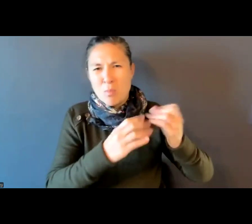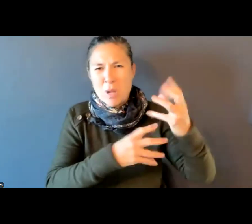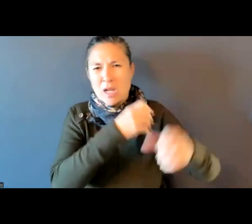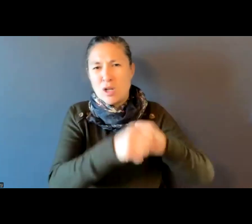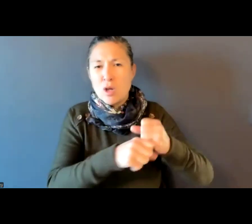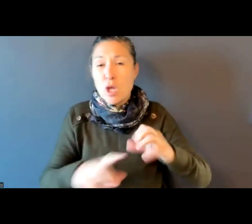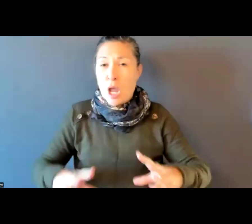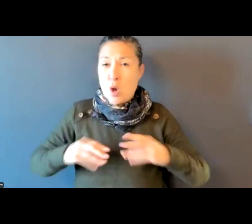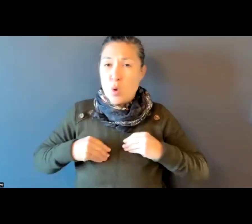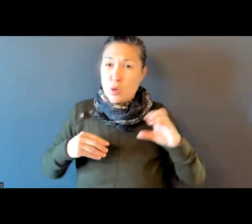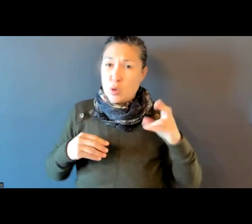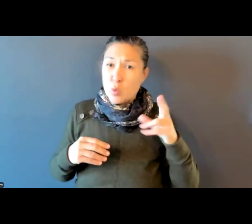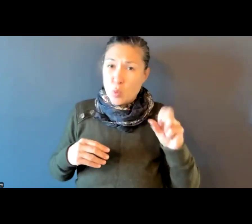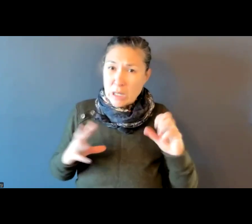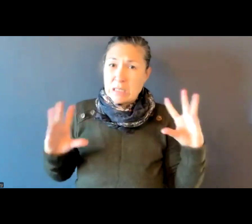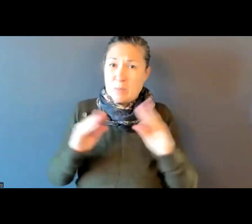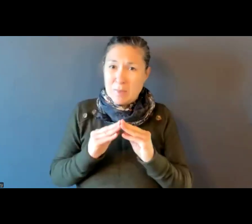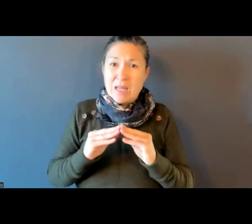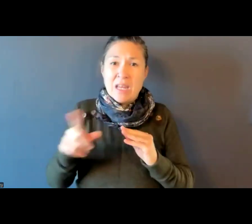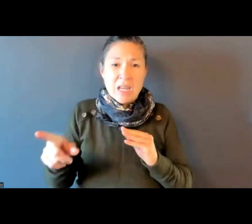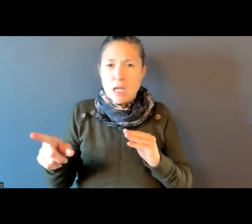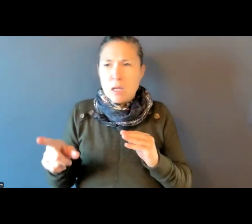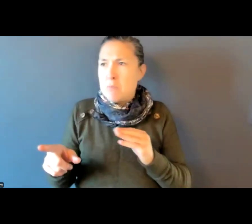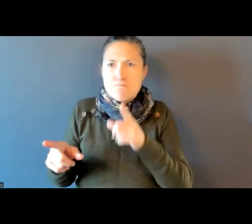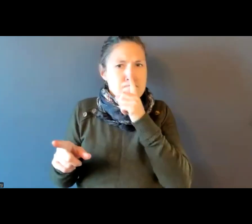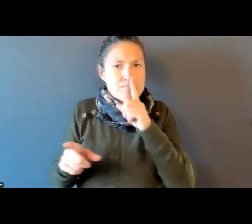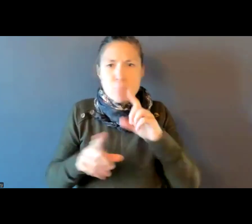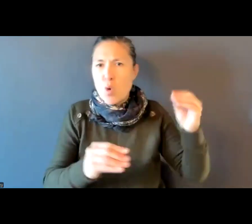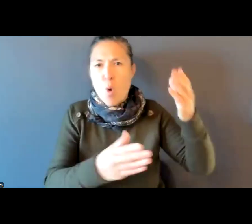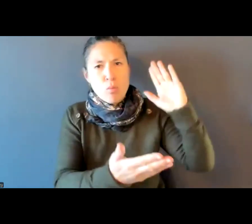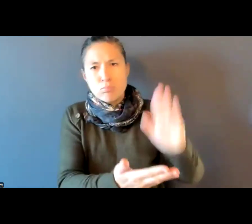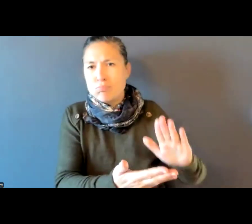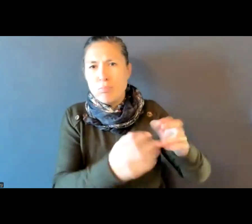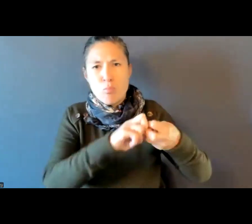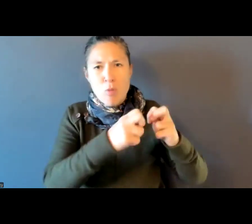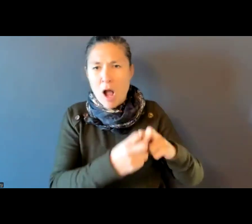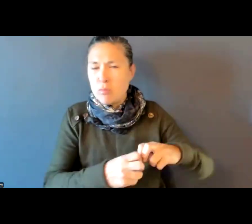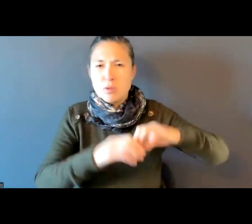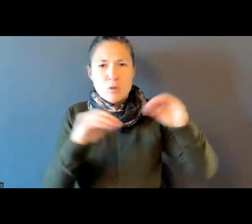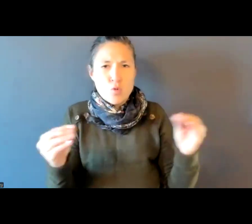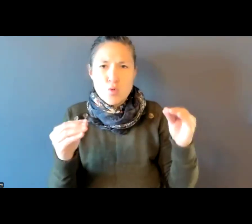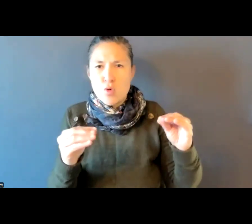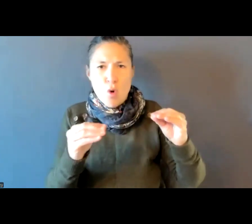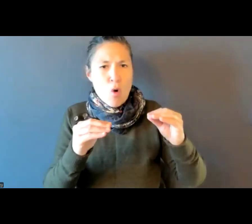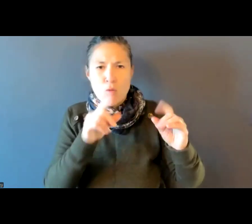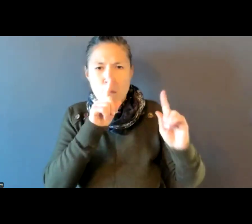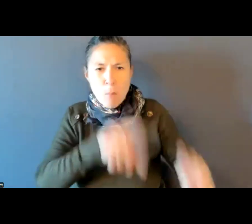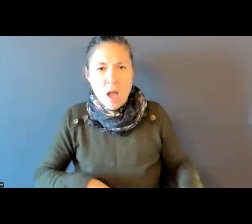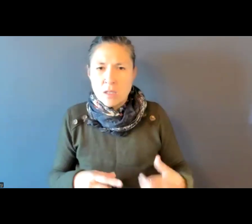to date given no alleviations, no solutions. We need support.